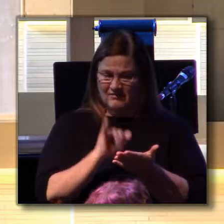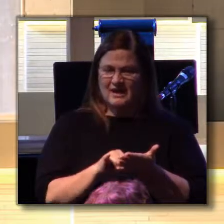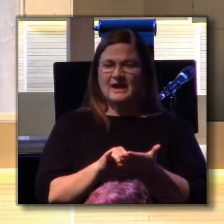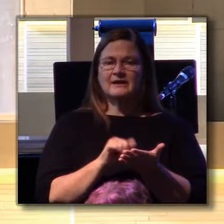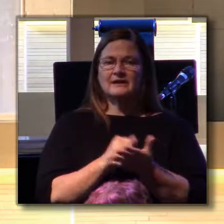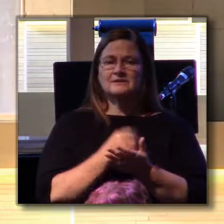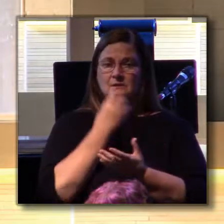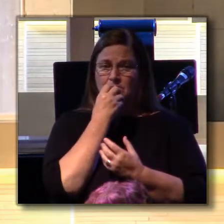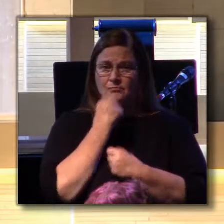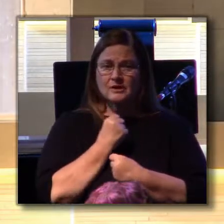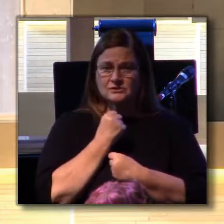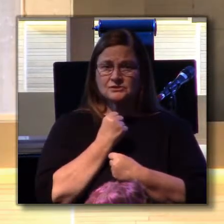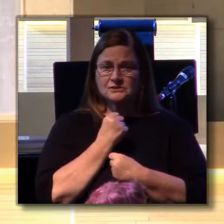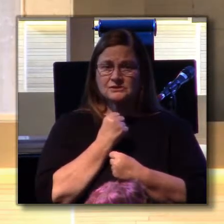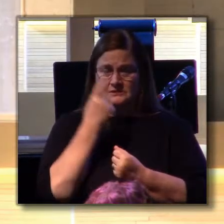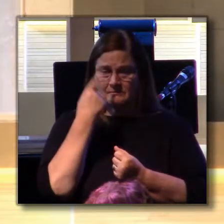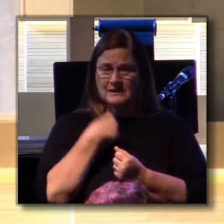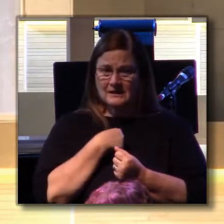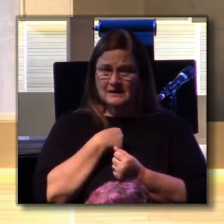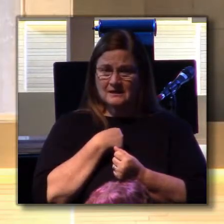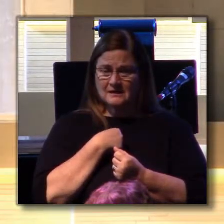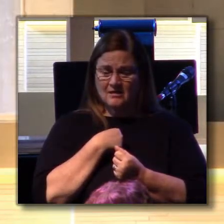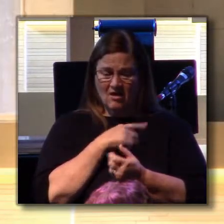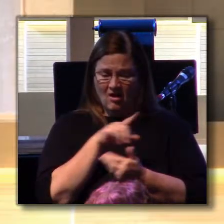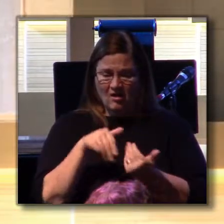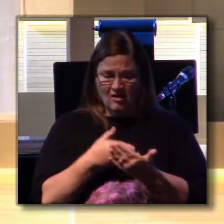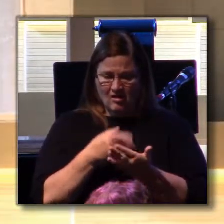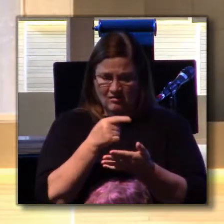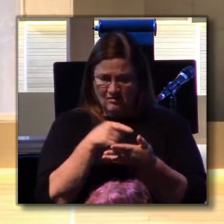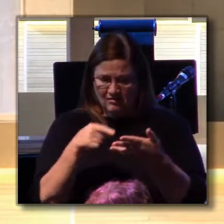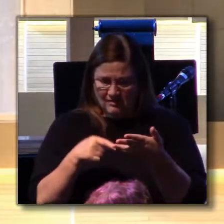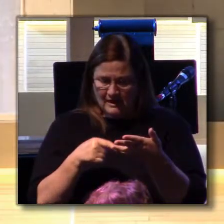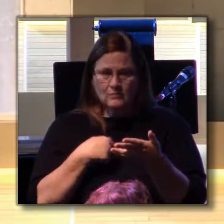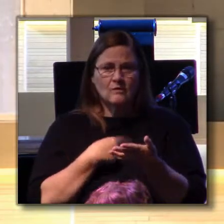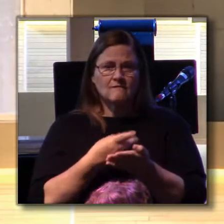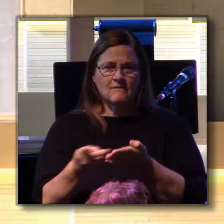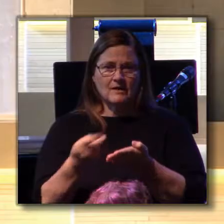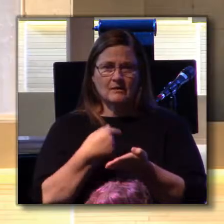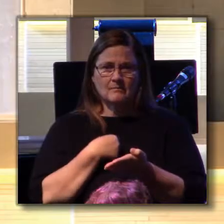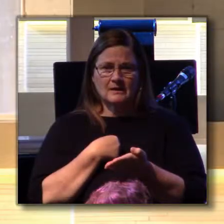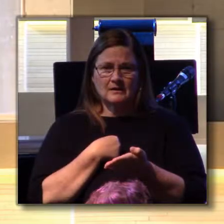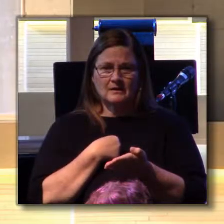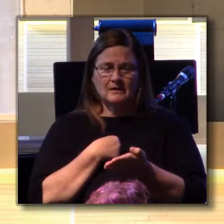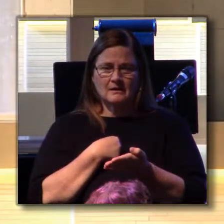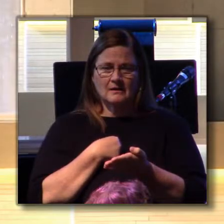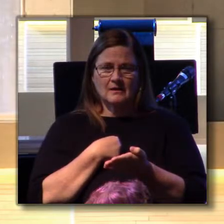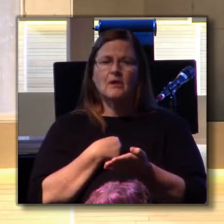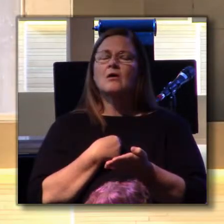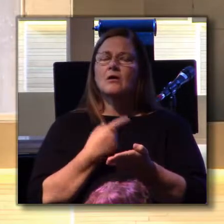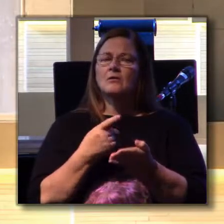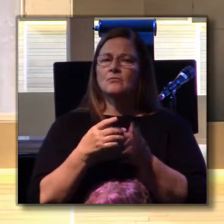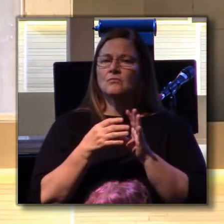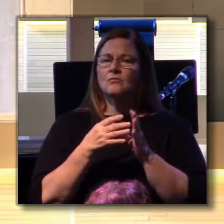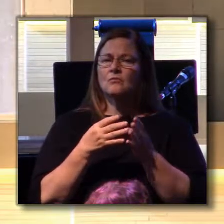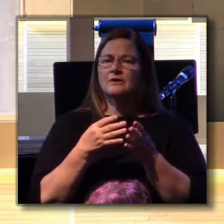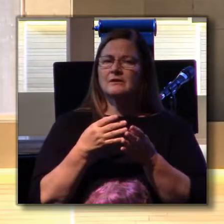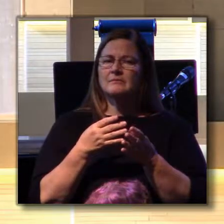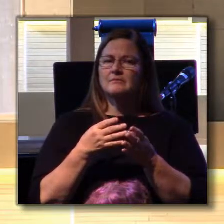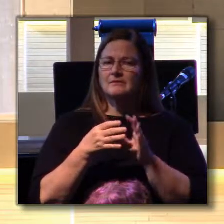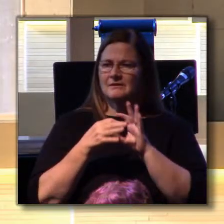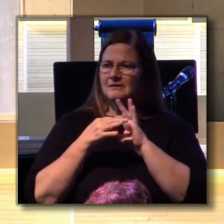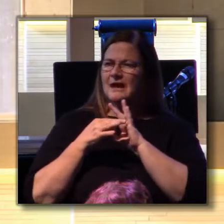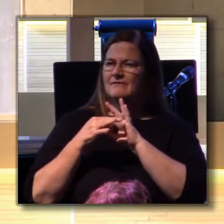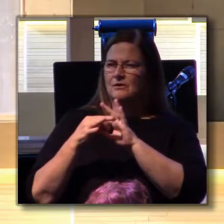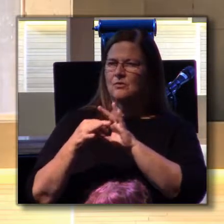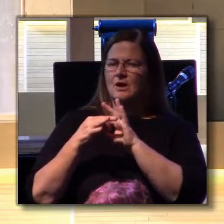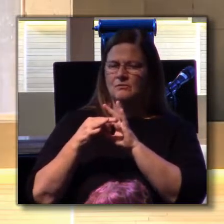me, will fail me when it comes to being in a right relationship with God.